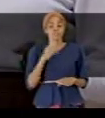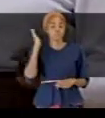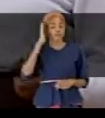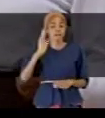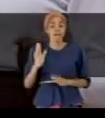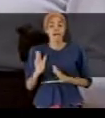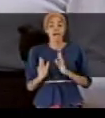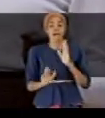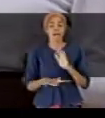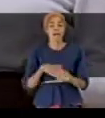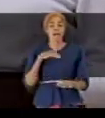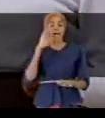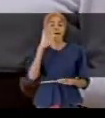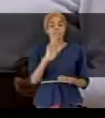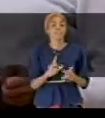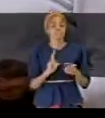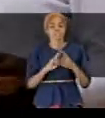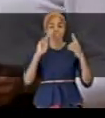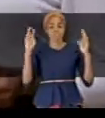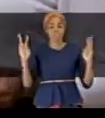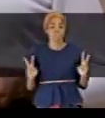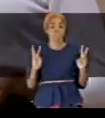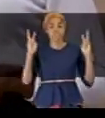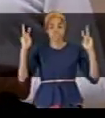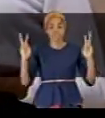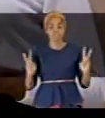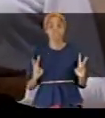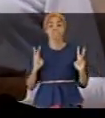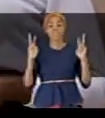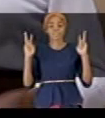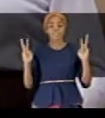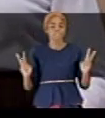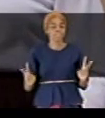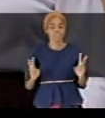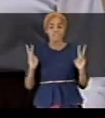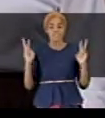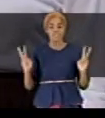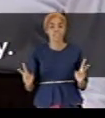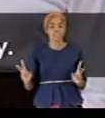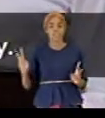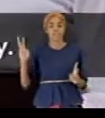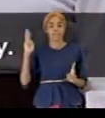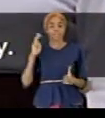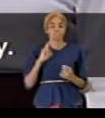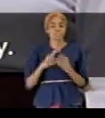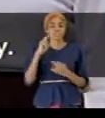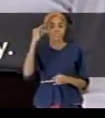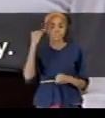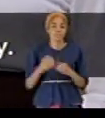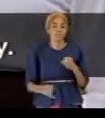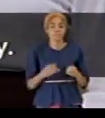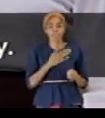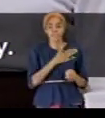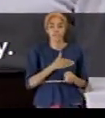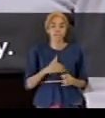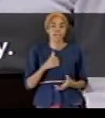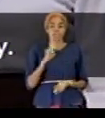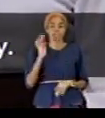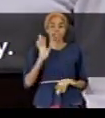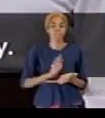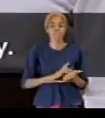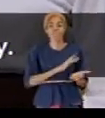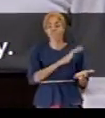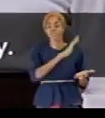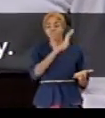we march to victory, to a final and